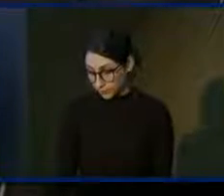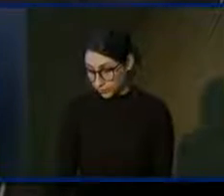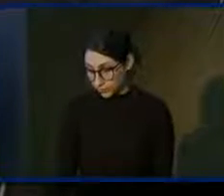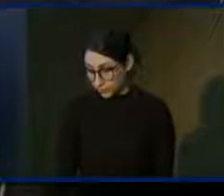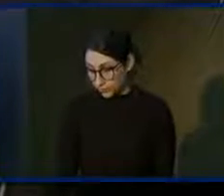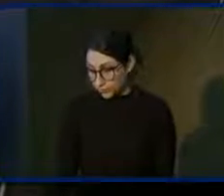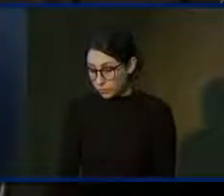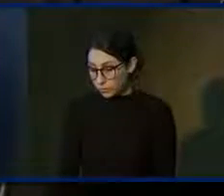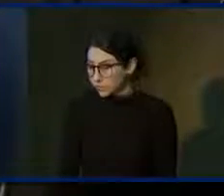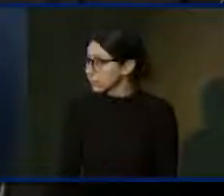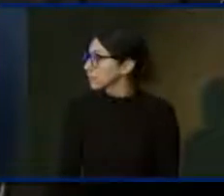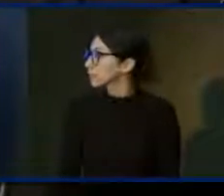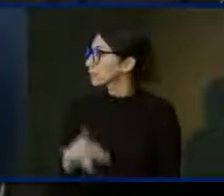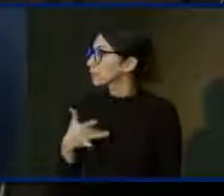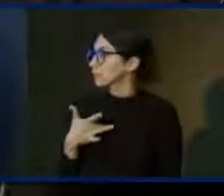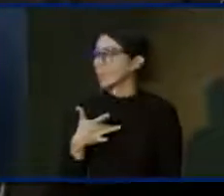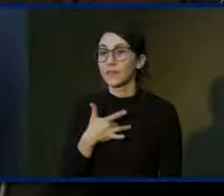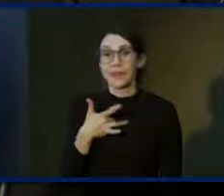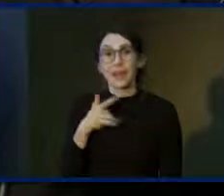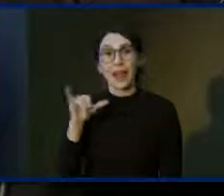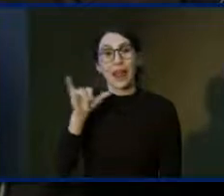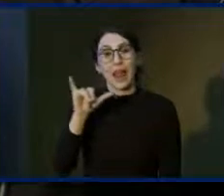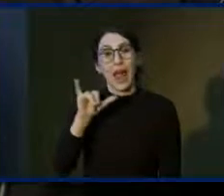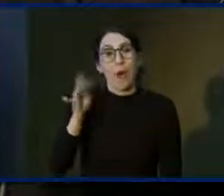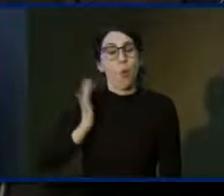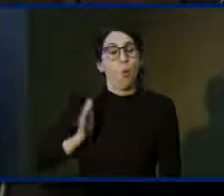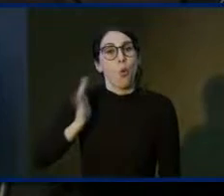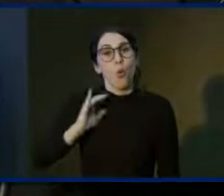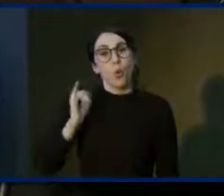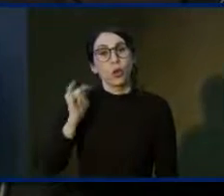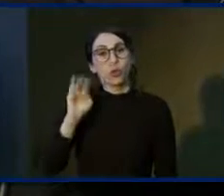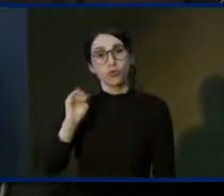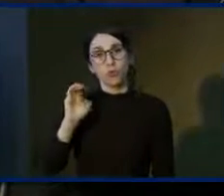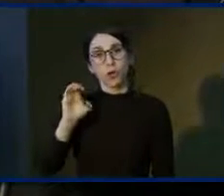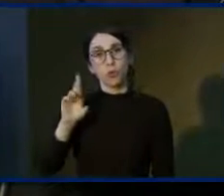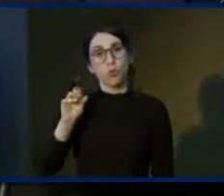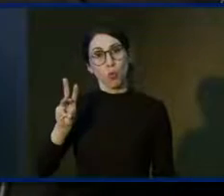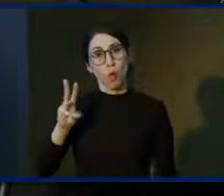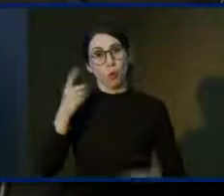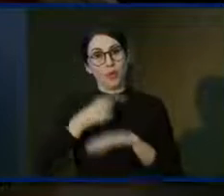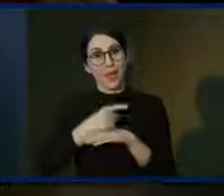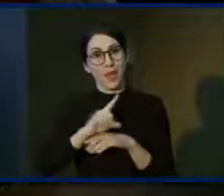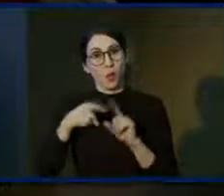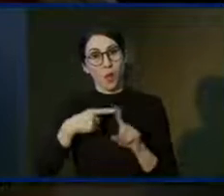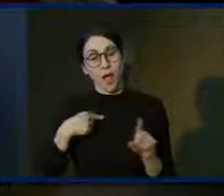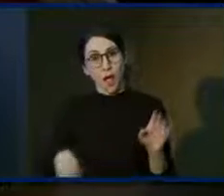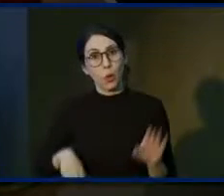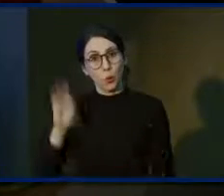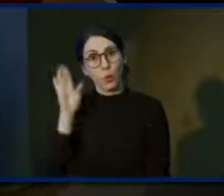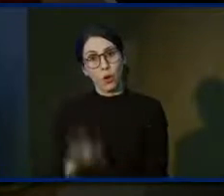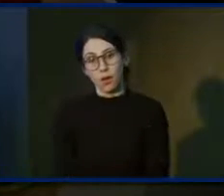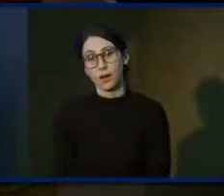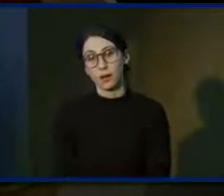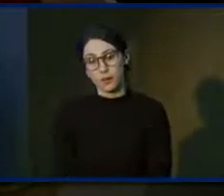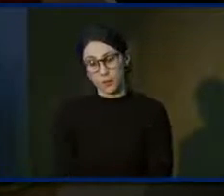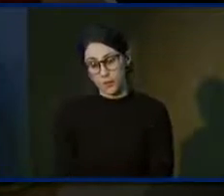It feels like the old Jim Crow days as I grew up.